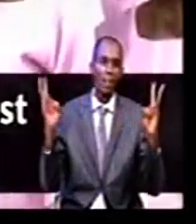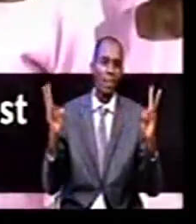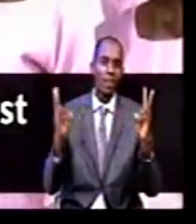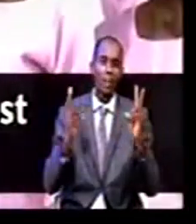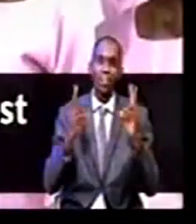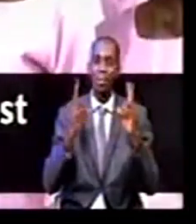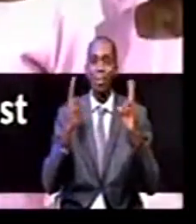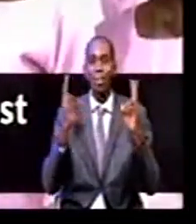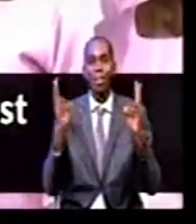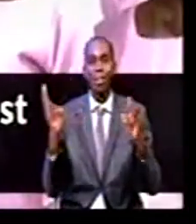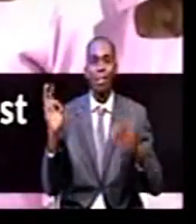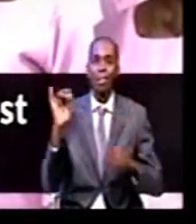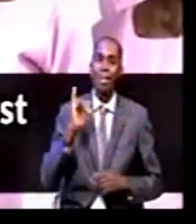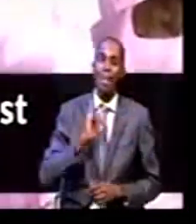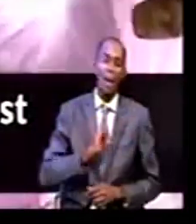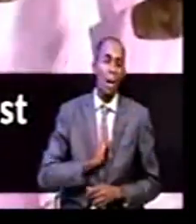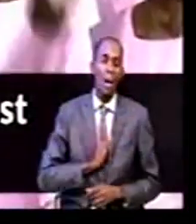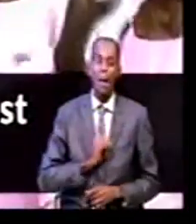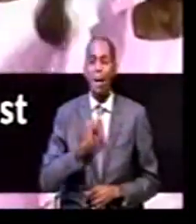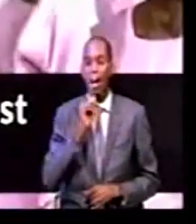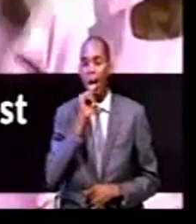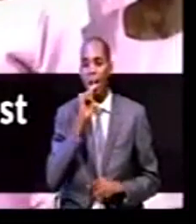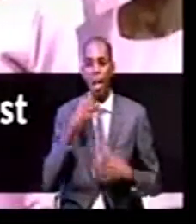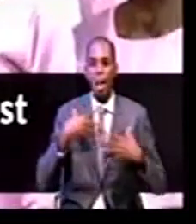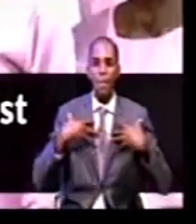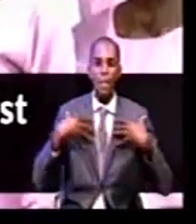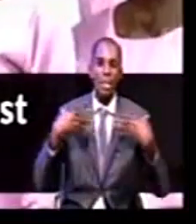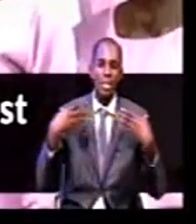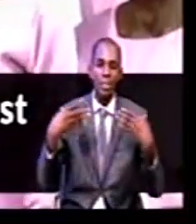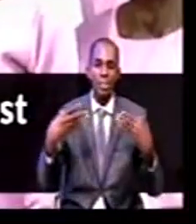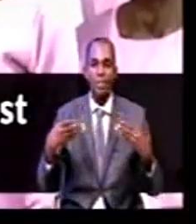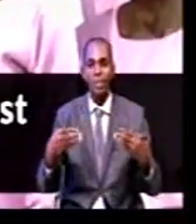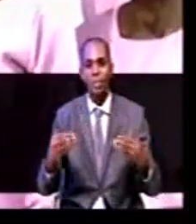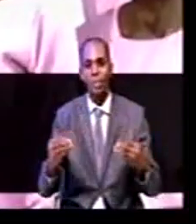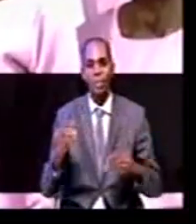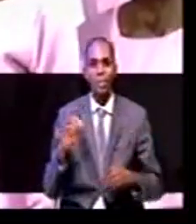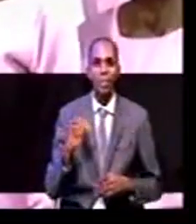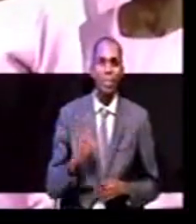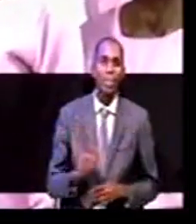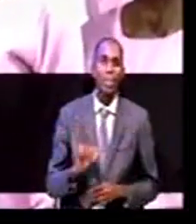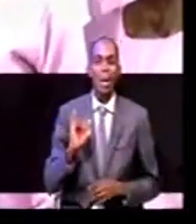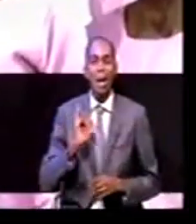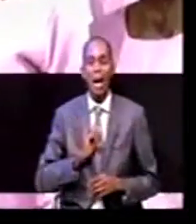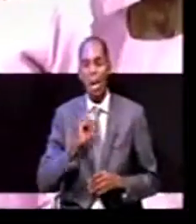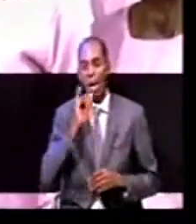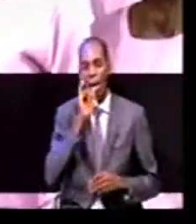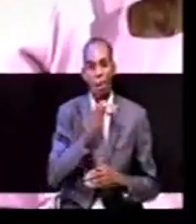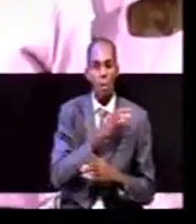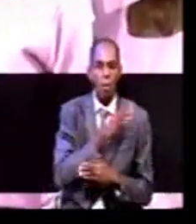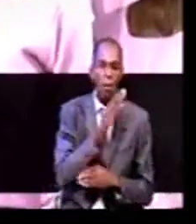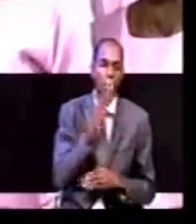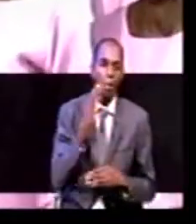I can sing the song of victory. I am